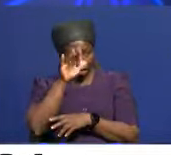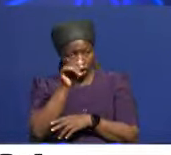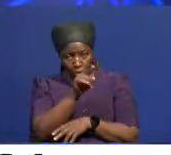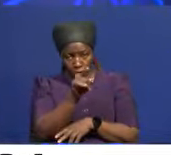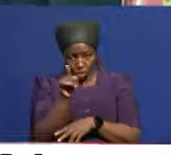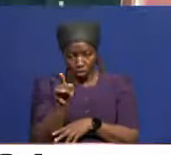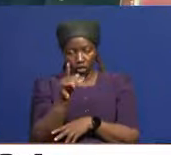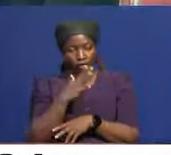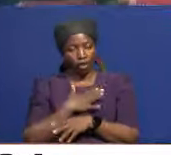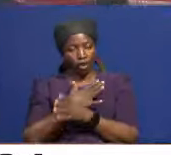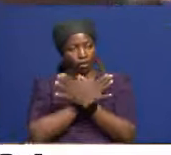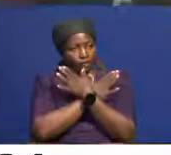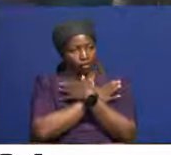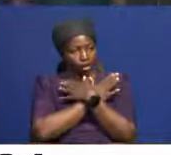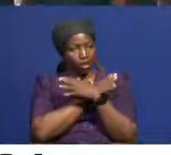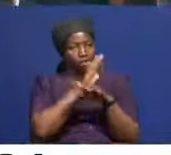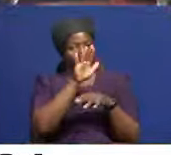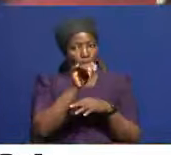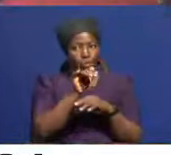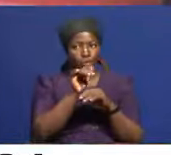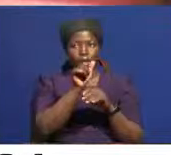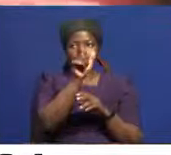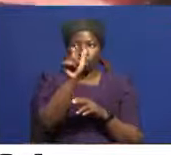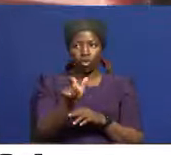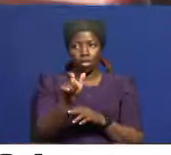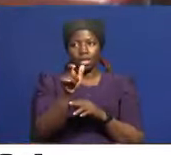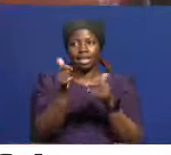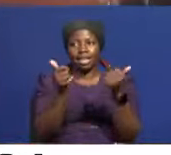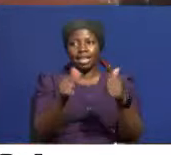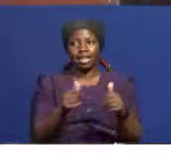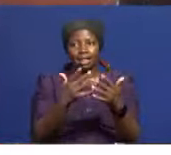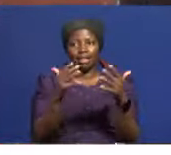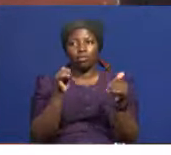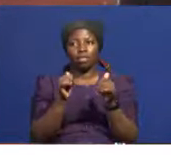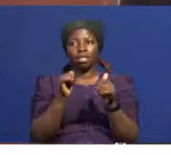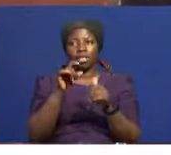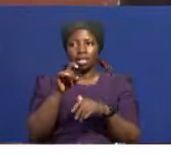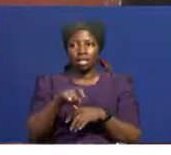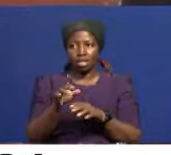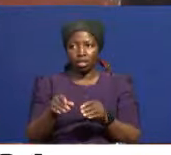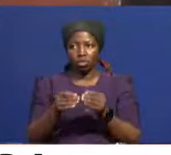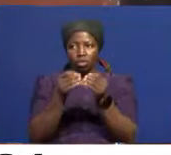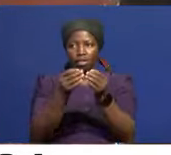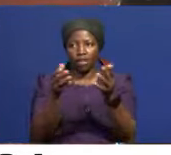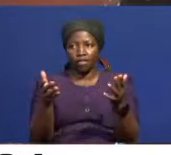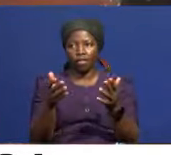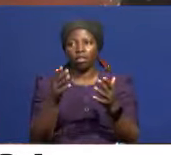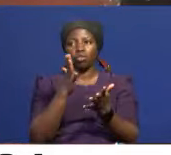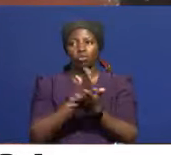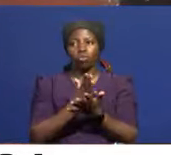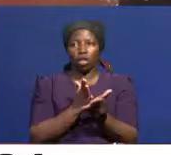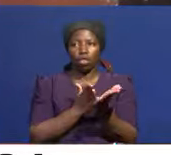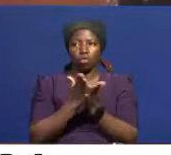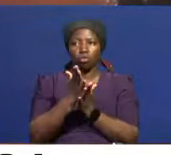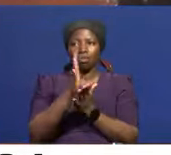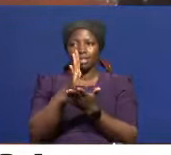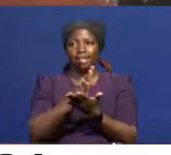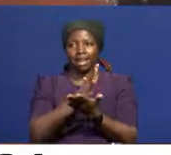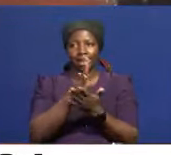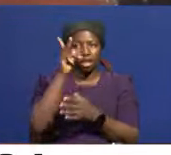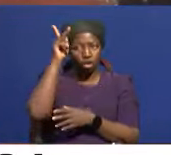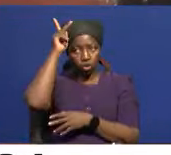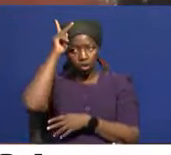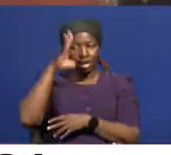our colleagues from across the continent, whatever they have to offer. It is by sharing knowledge